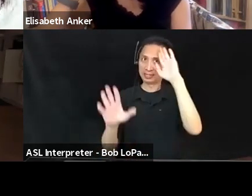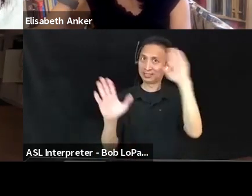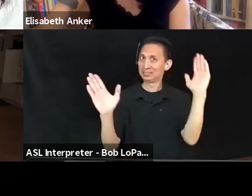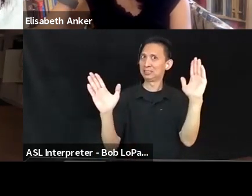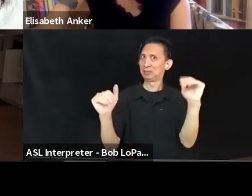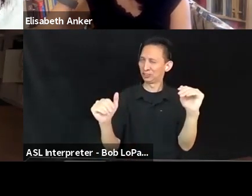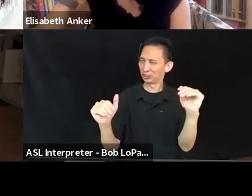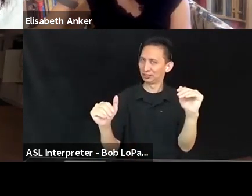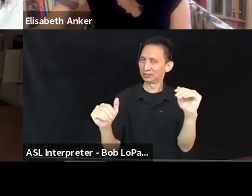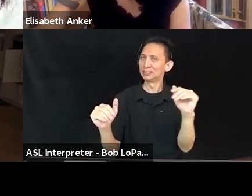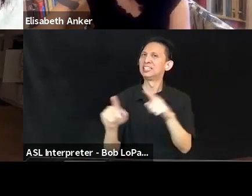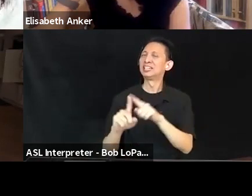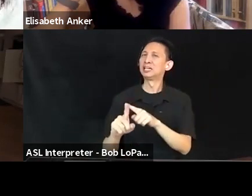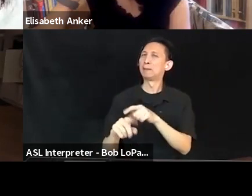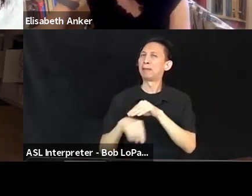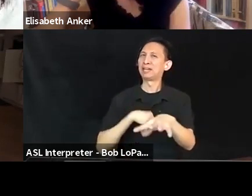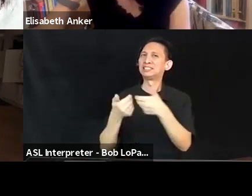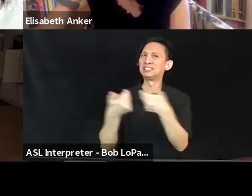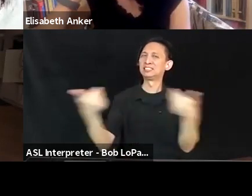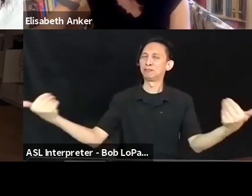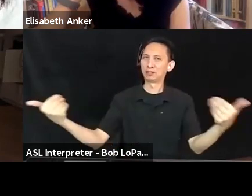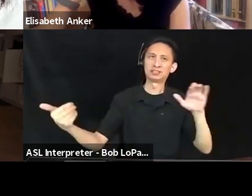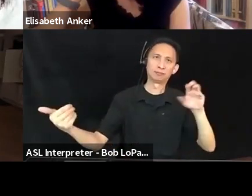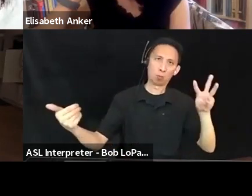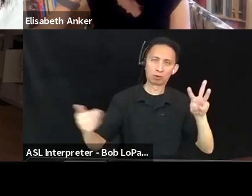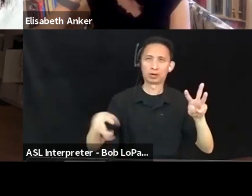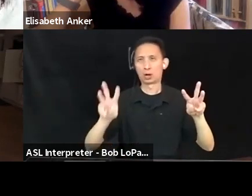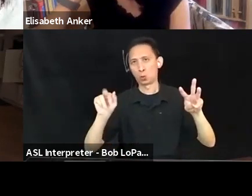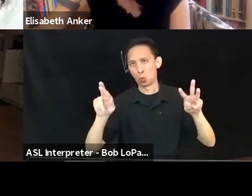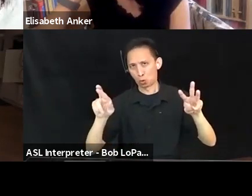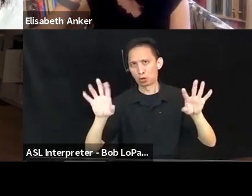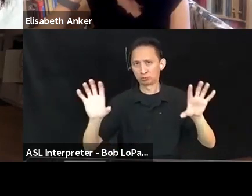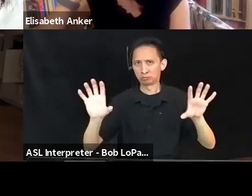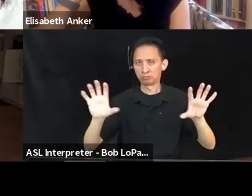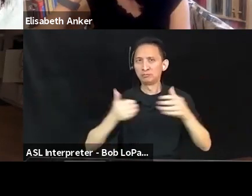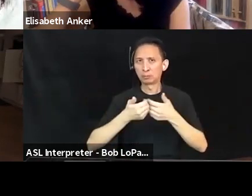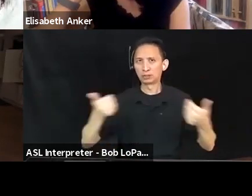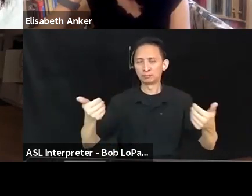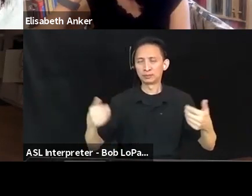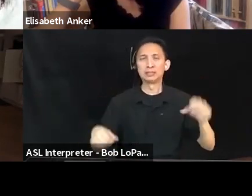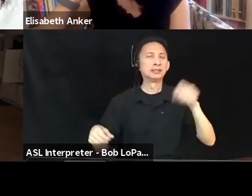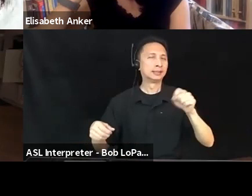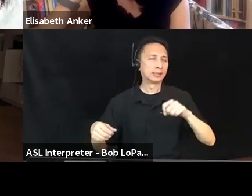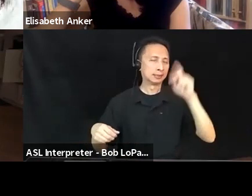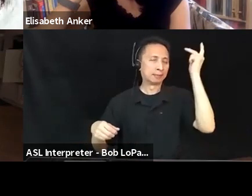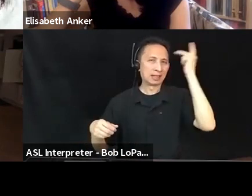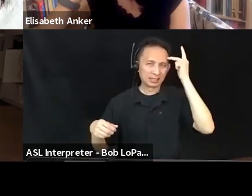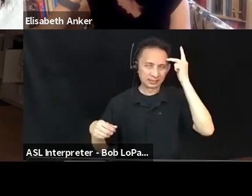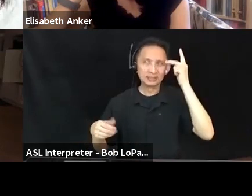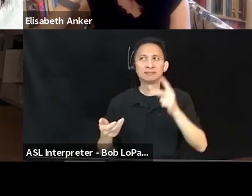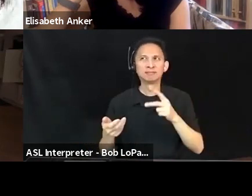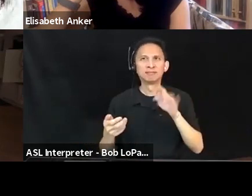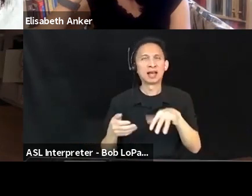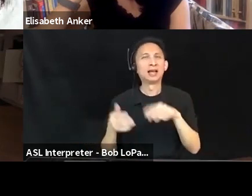reconciliation differentiates civil war from war. Yes, there's a view that politics is war by other means, in which